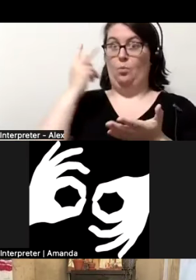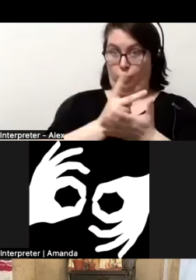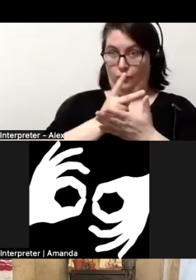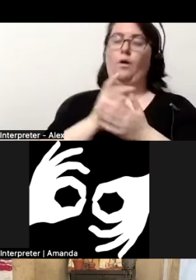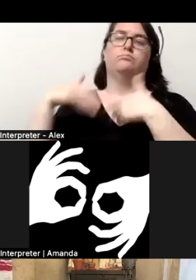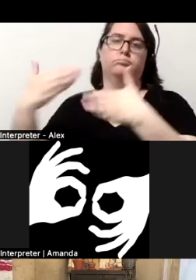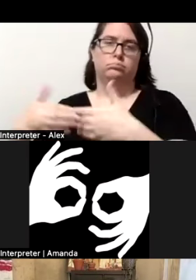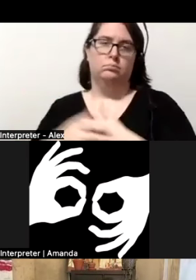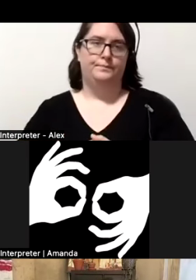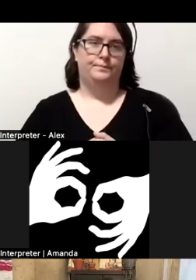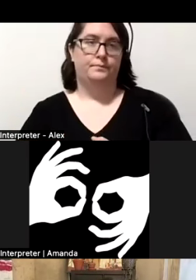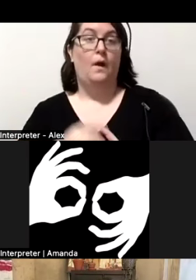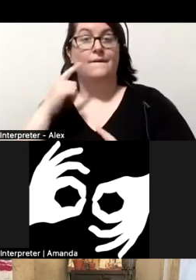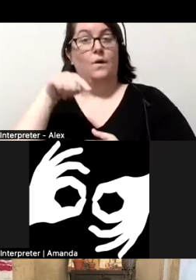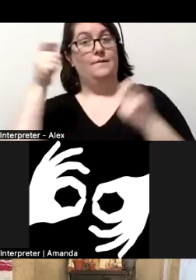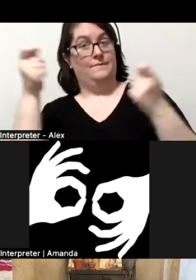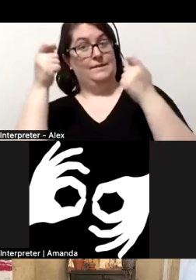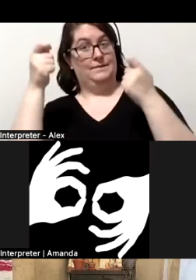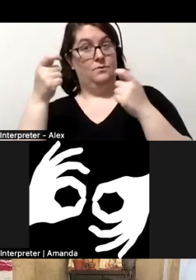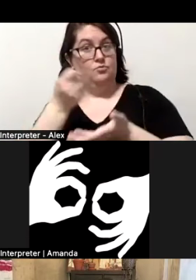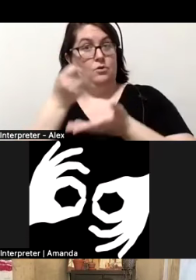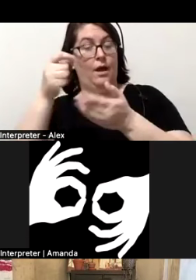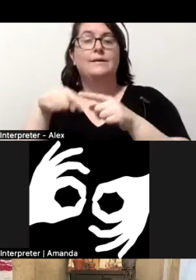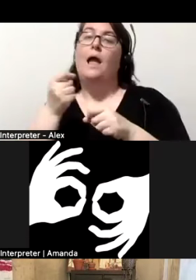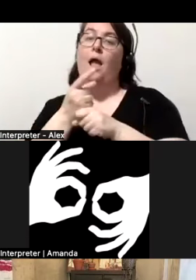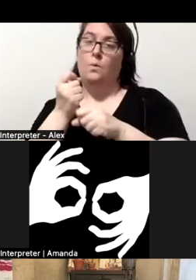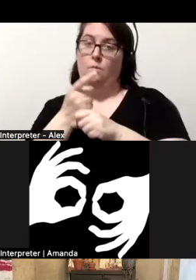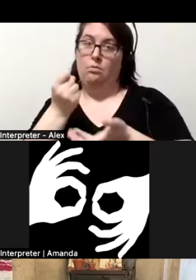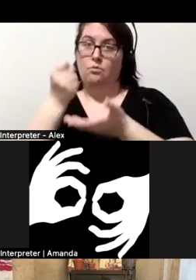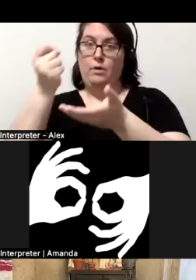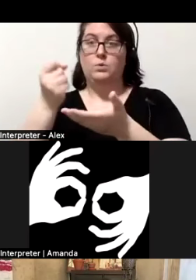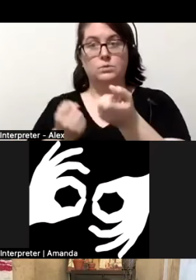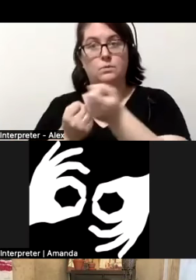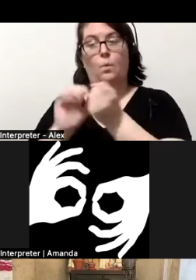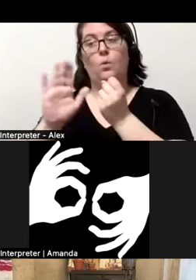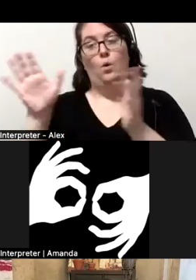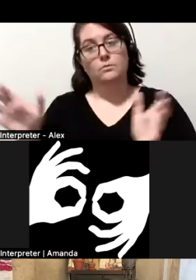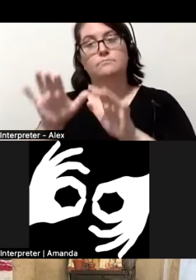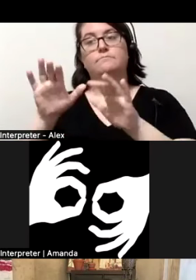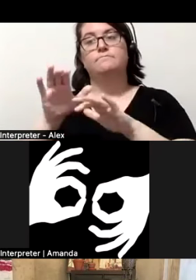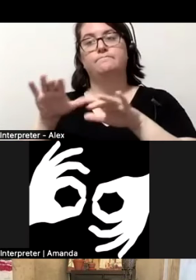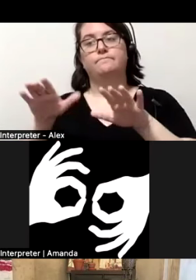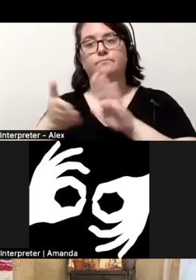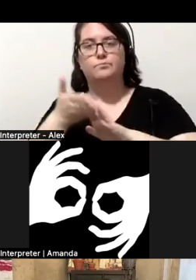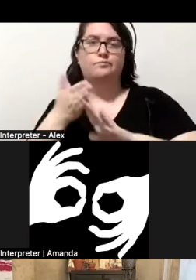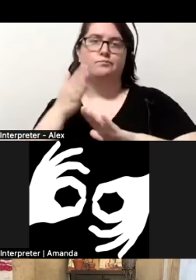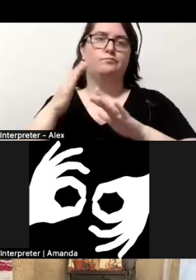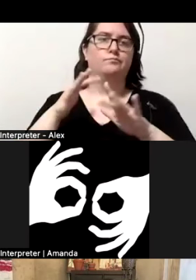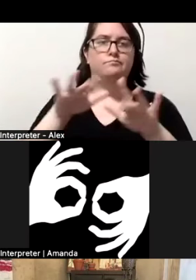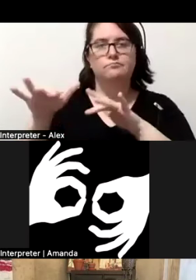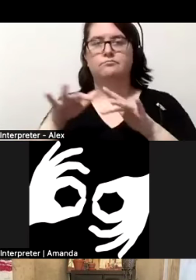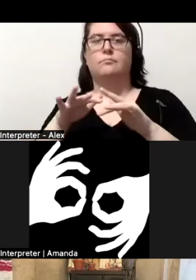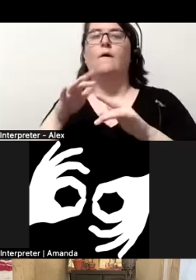So getting into CKAF Festival grants, these are annual grants to support the production, presentation, and operations of arts festivals that